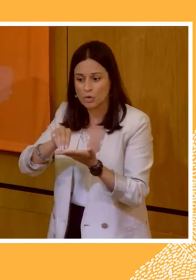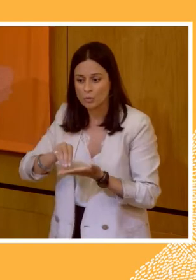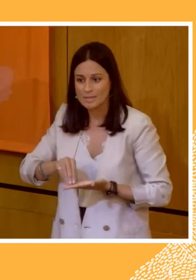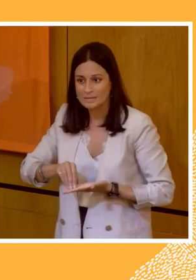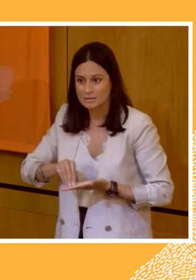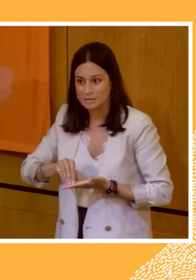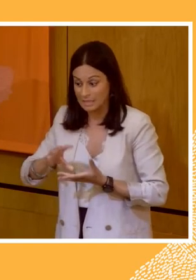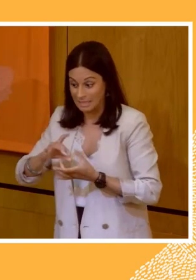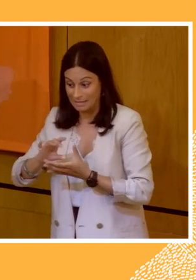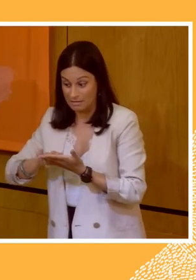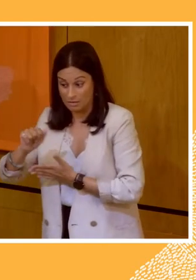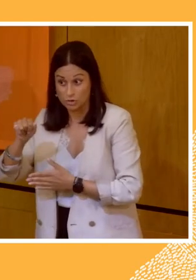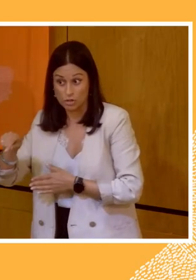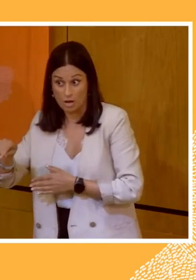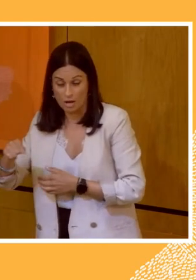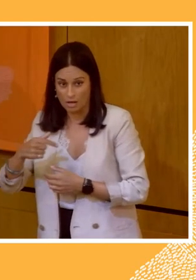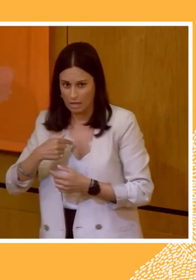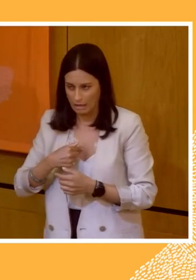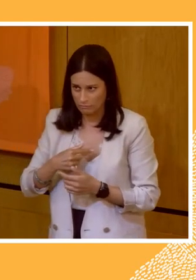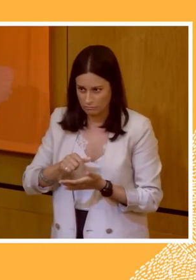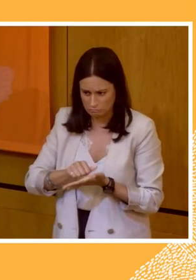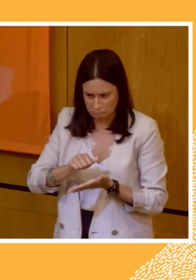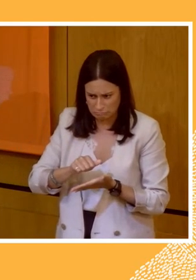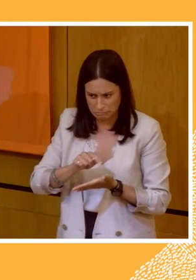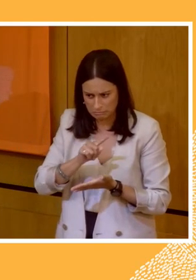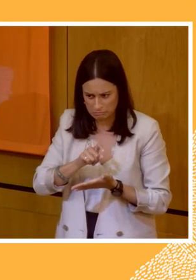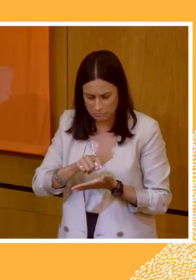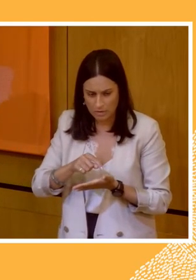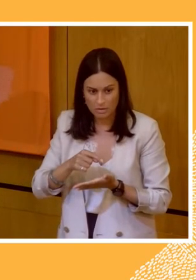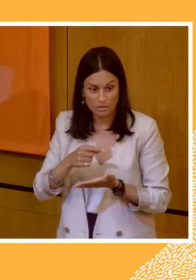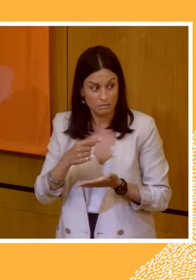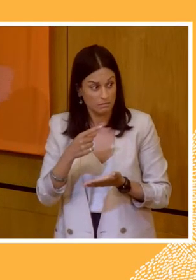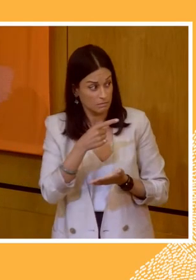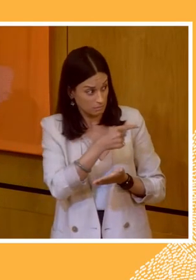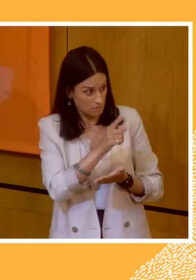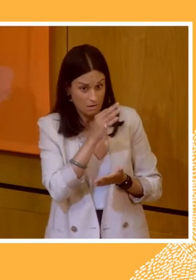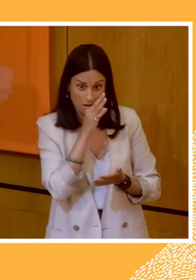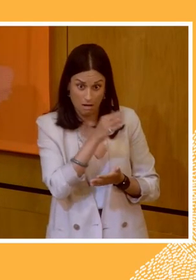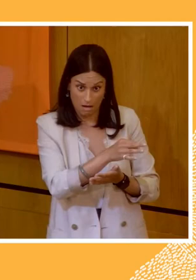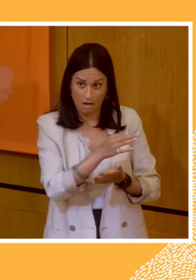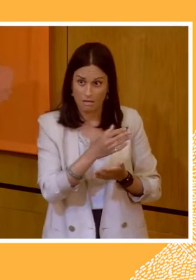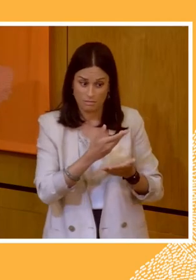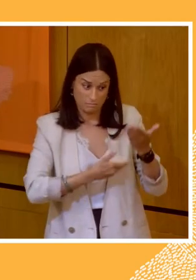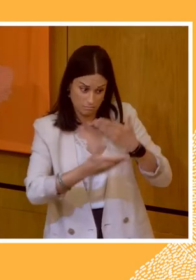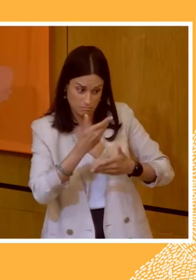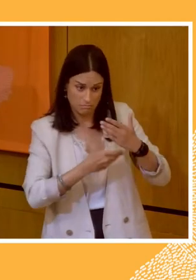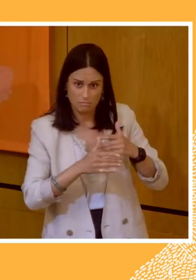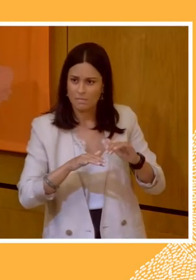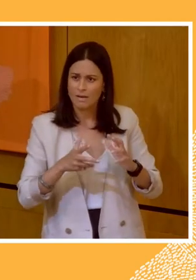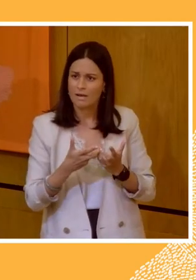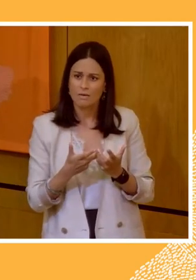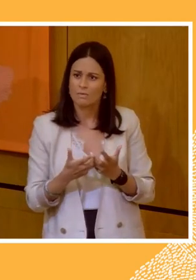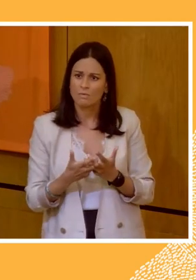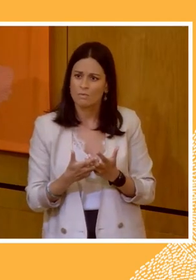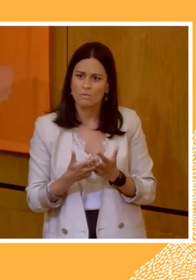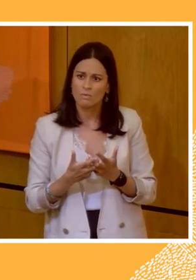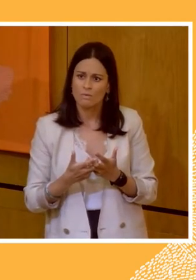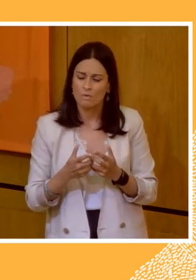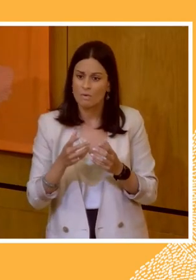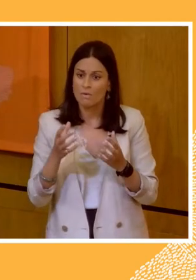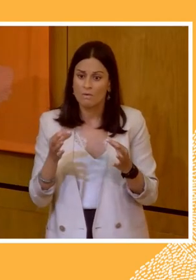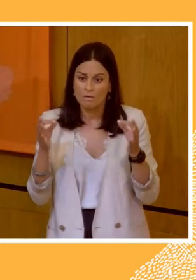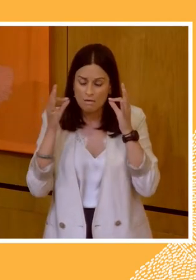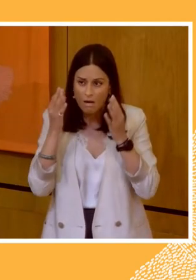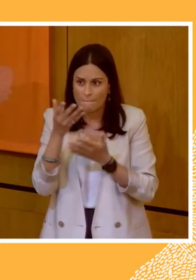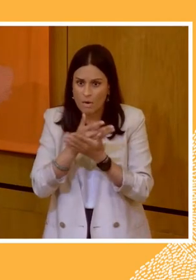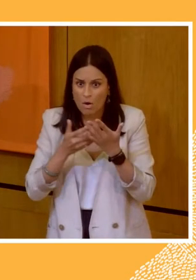your culture. So if I'm not mistaken, if you could share a little bit about how the podcast